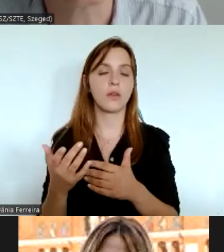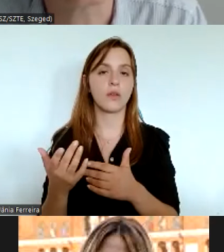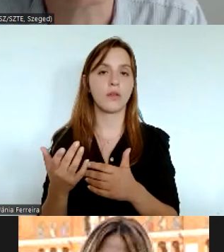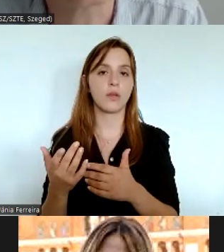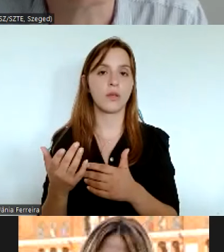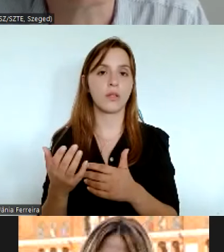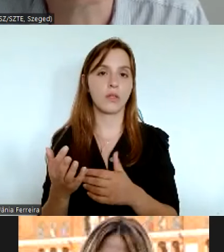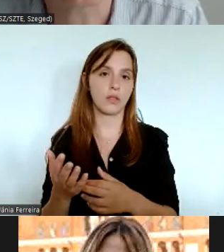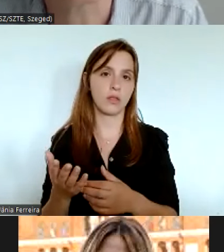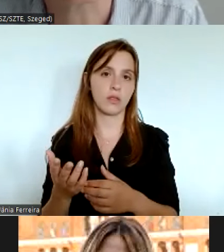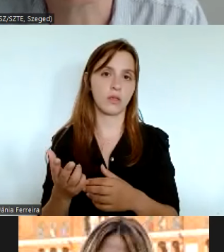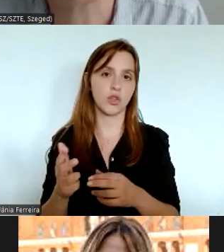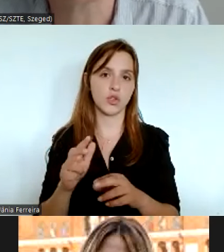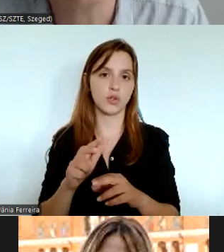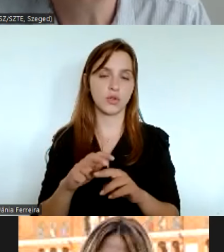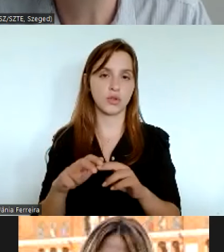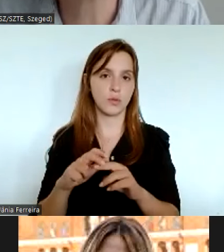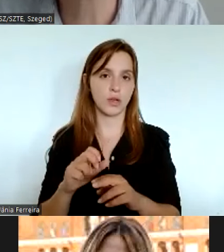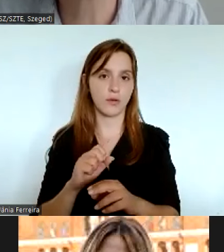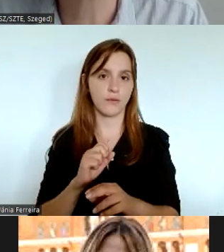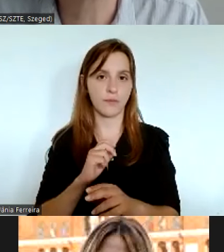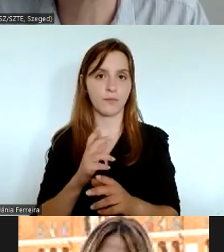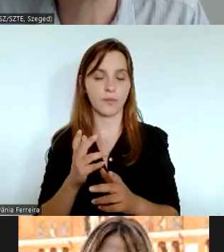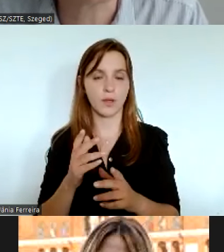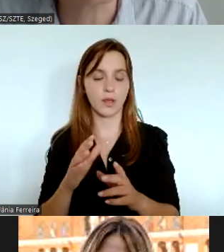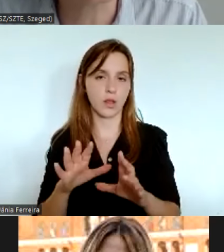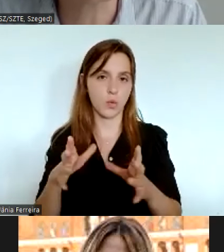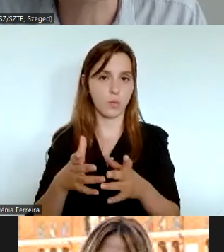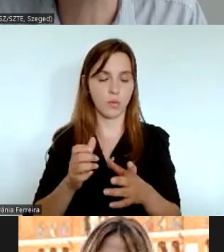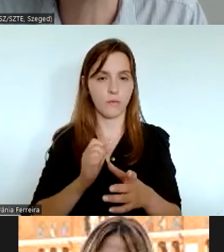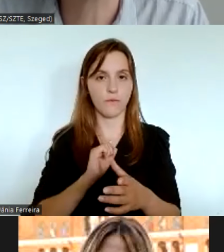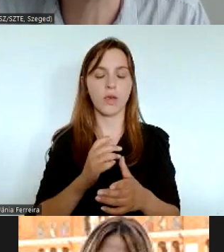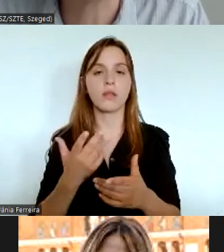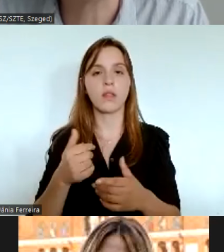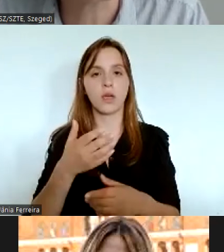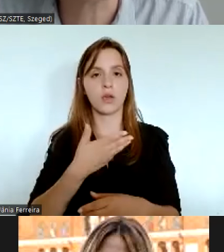co-lecturer, Dr. Kalman Janes. But I think